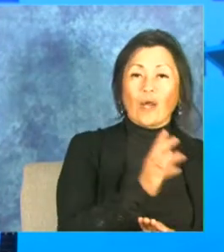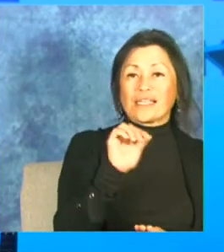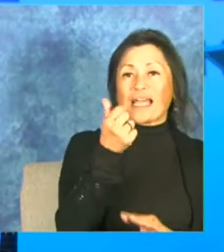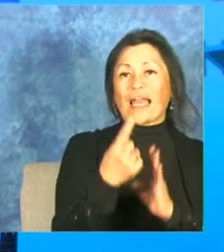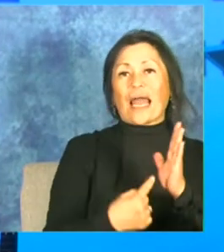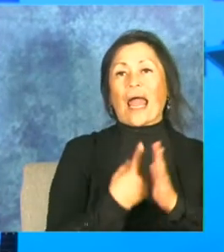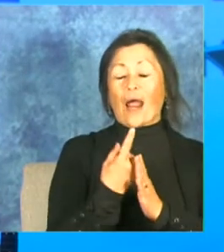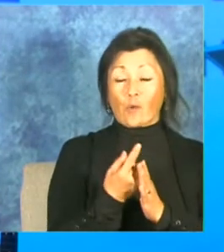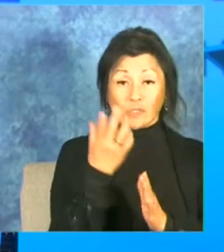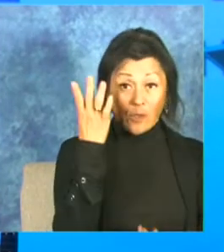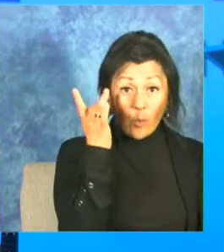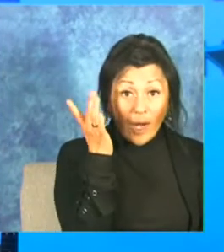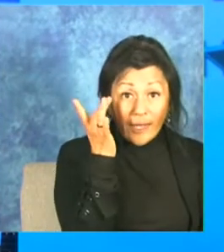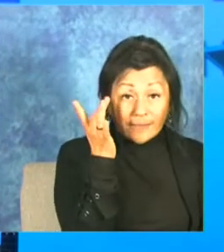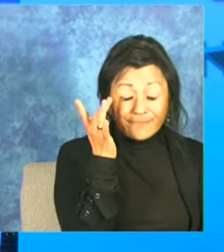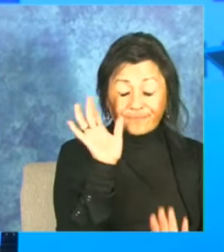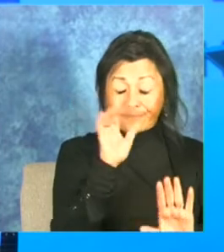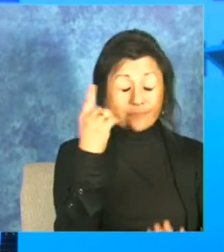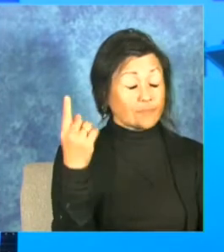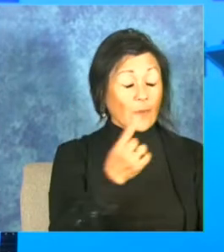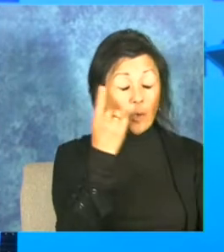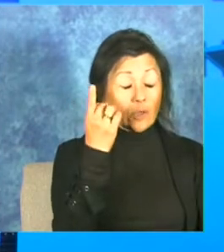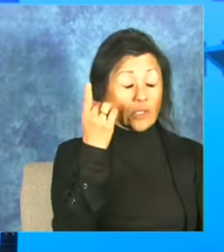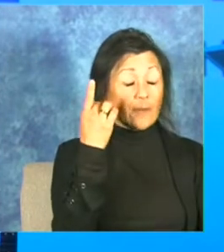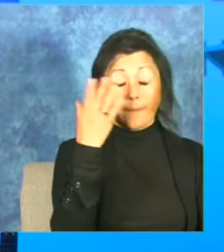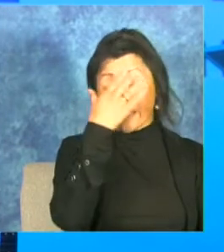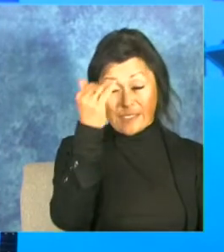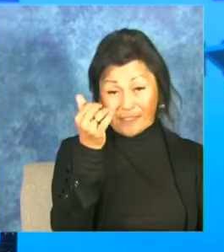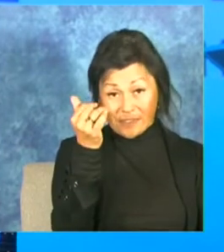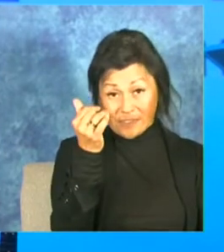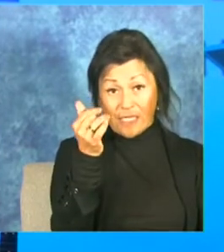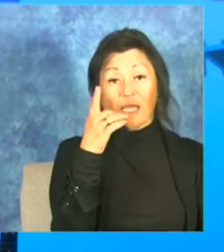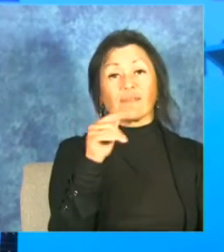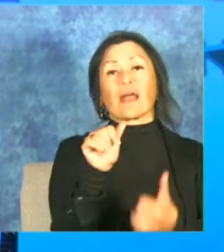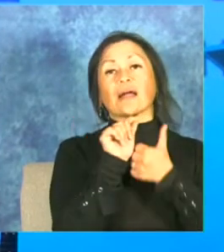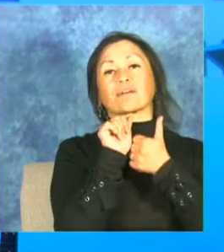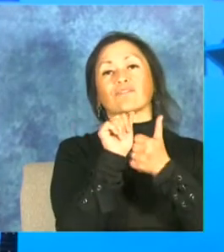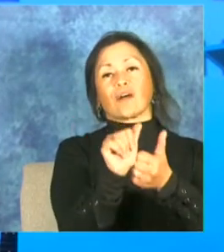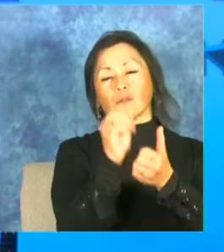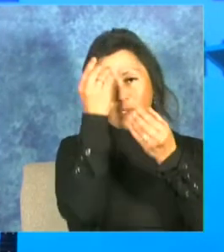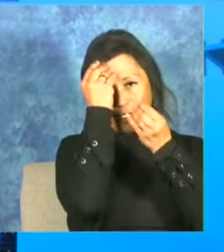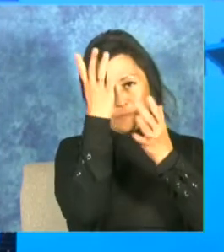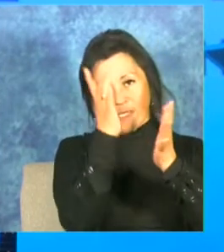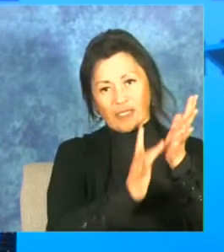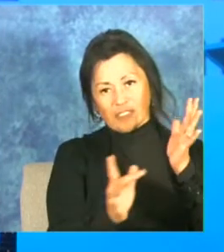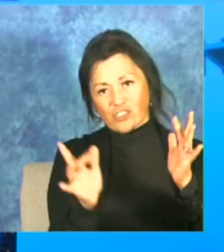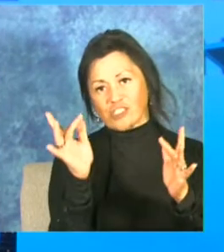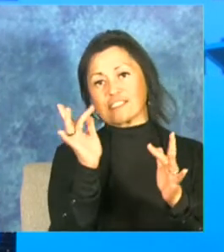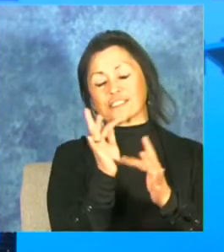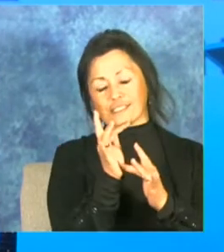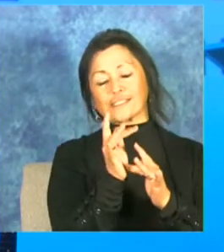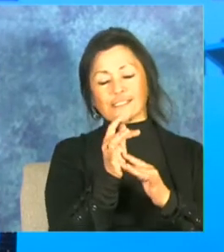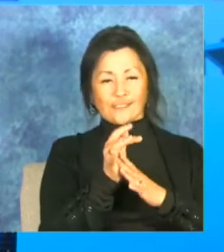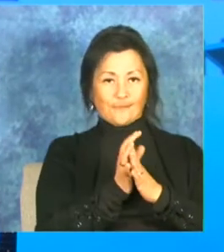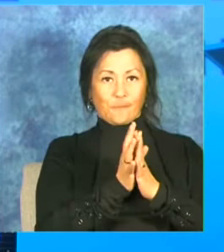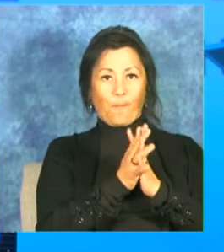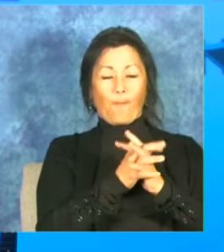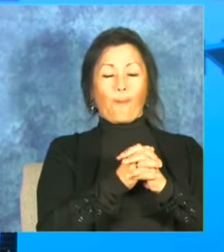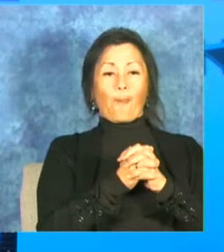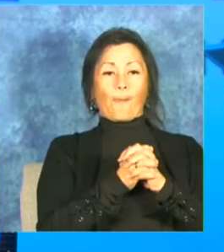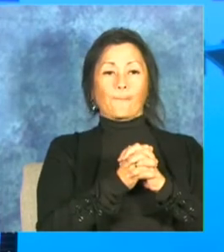hours because, and only because, they followed the instructions of Jesus